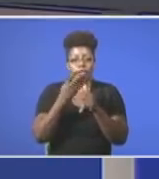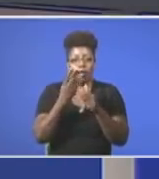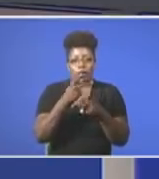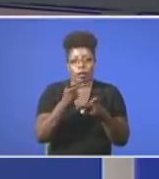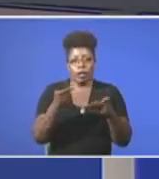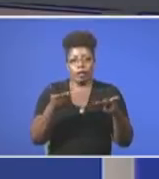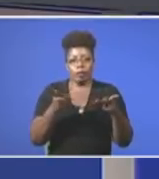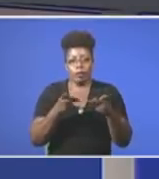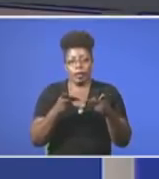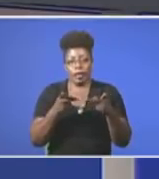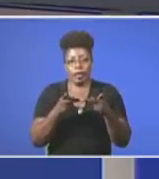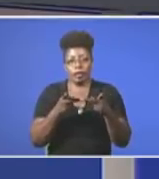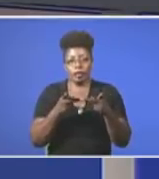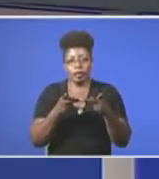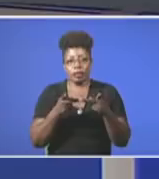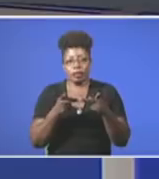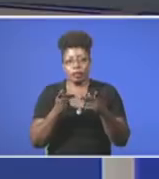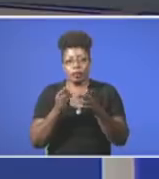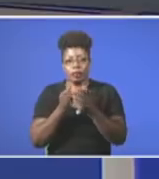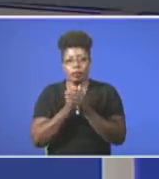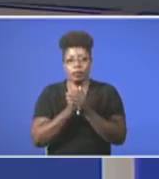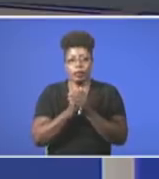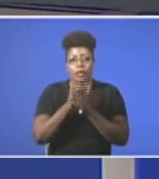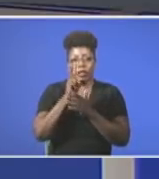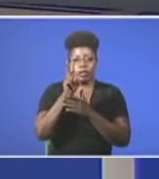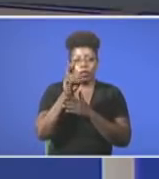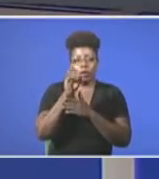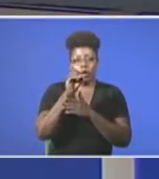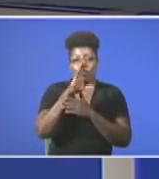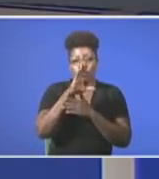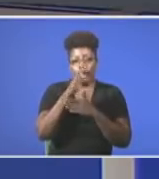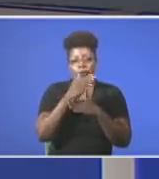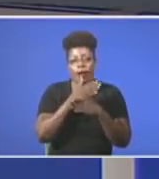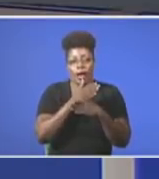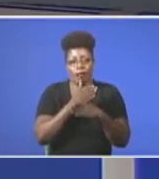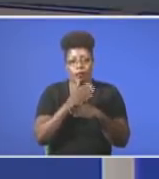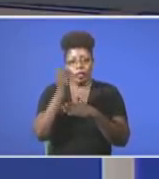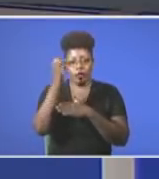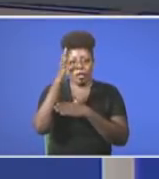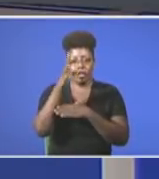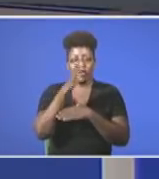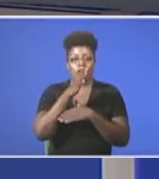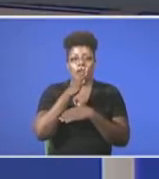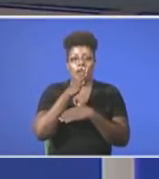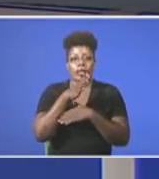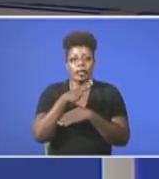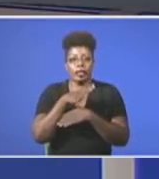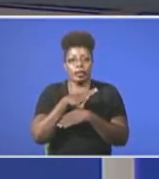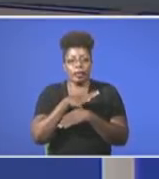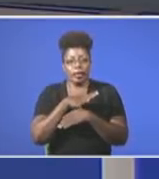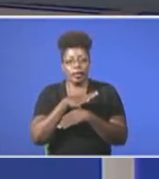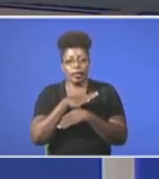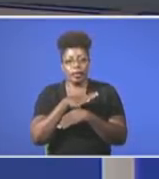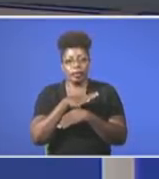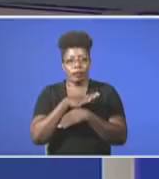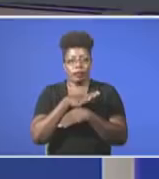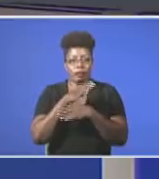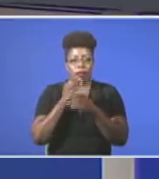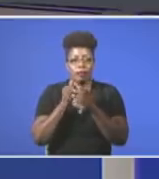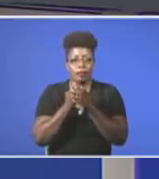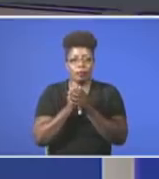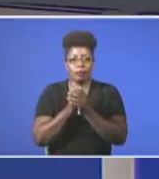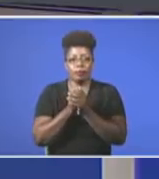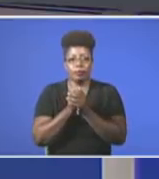field, 3,684 pins and a 205 average. As for the senior ladies, the 242 represented by Joy